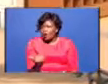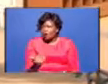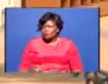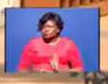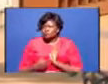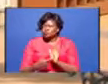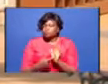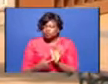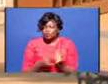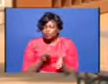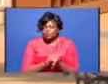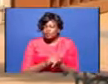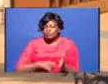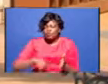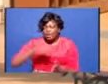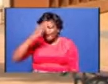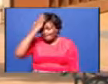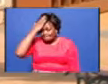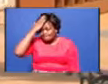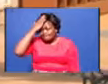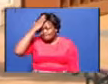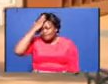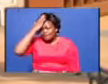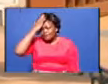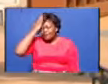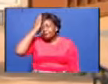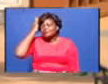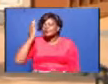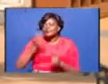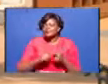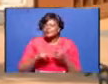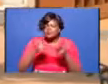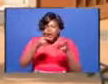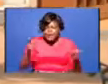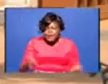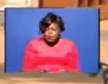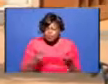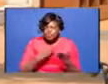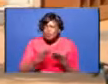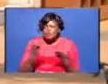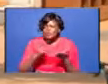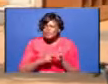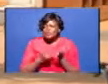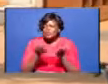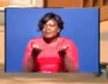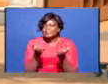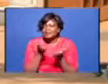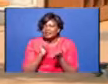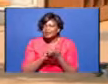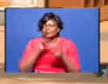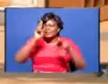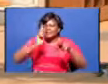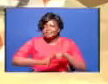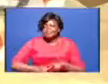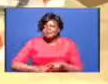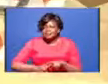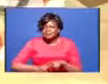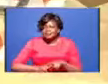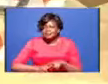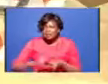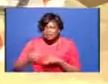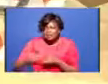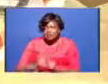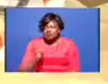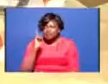tuna nyenyekea na hata ni mahali takatifu, so inahitaji tukae chini tukiwa karibu na Mungu.